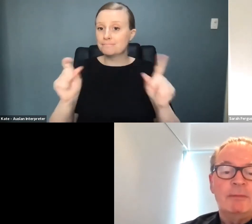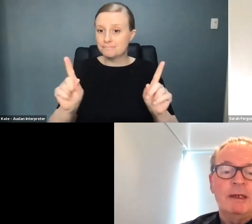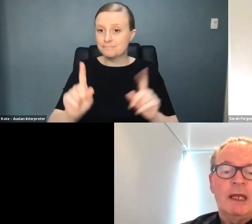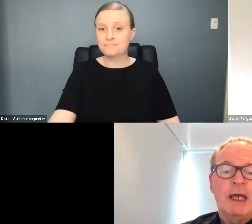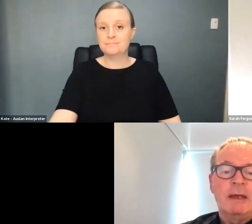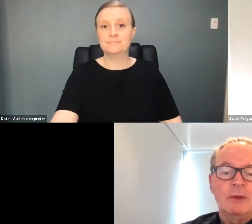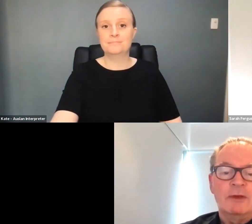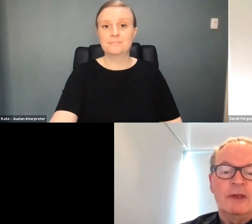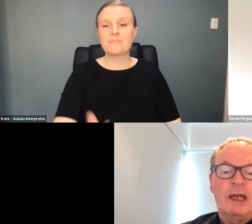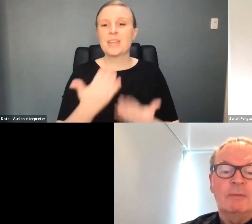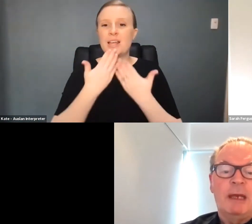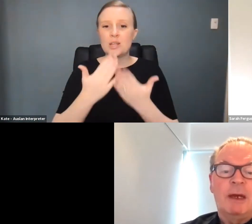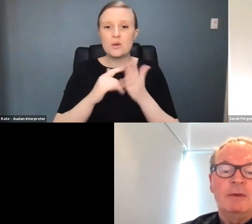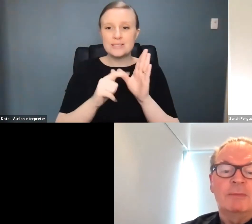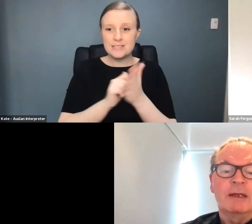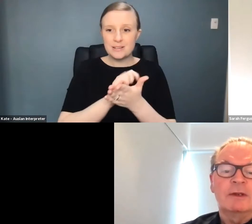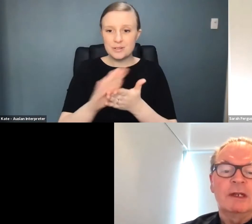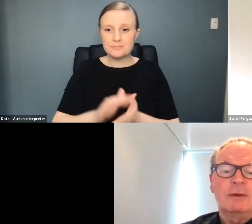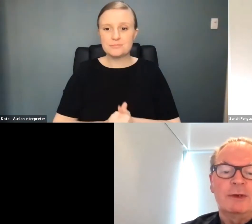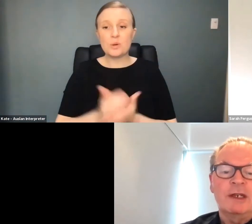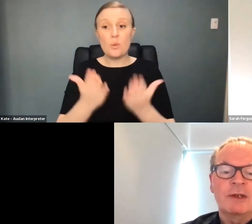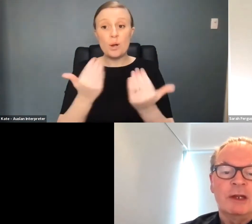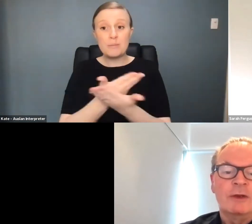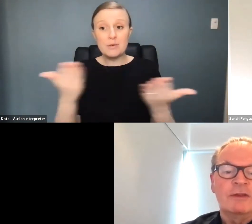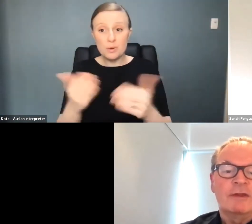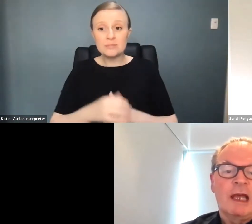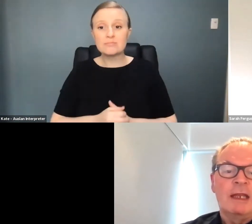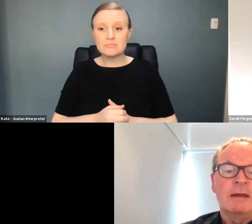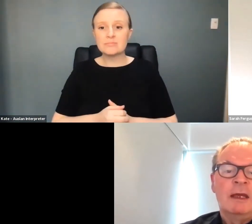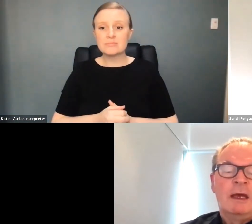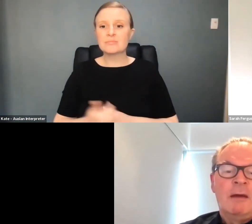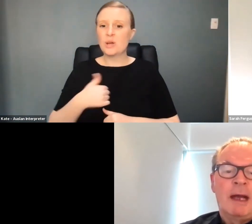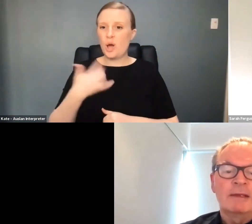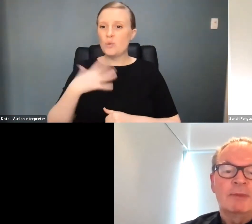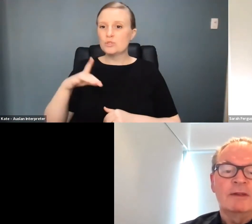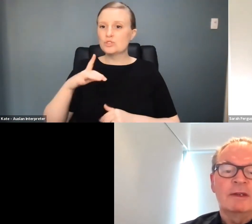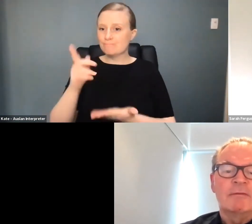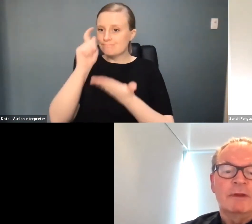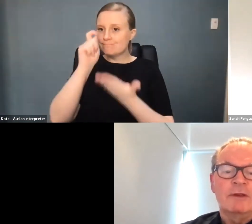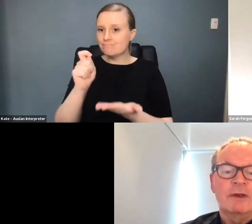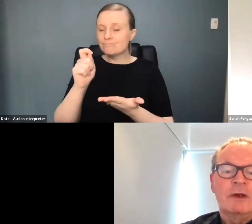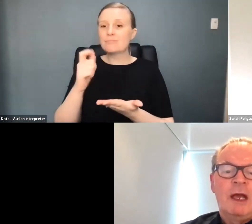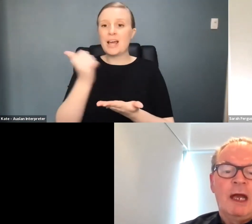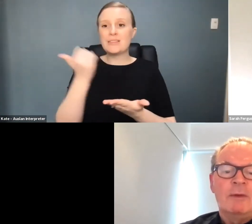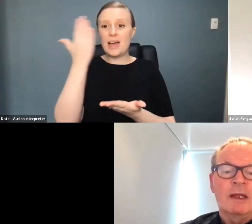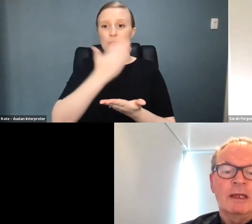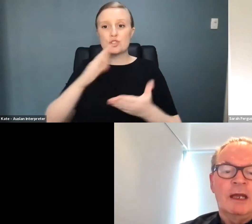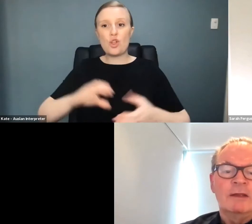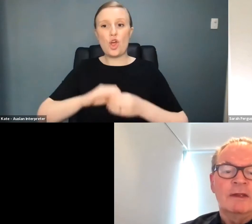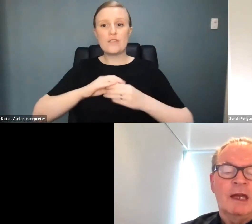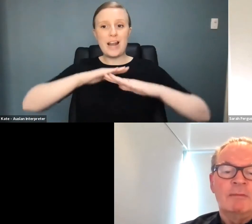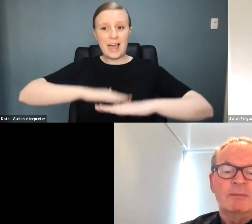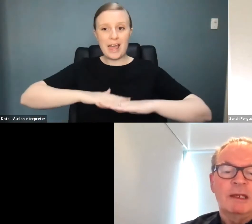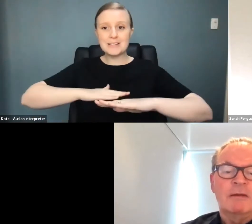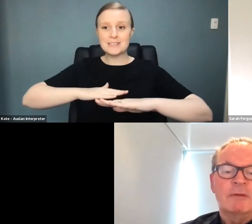Welcome, everybody, and I would also like to pay my respects to the traditional owners of the land, past, present and future, and